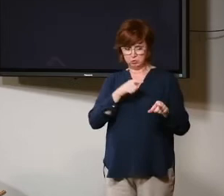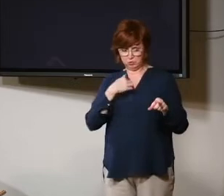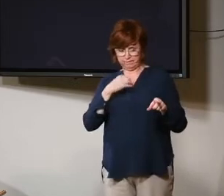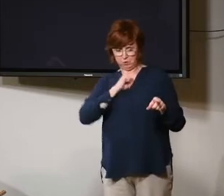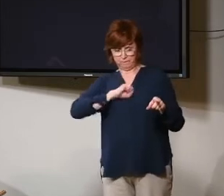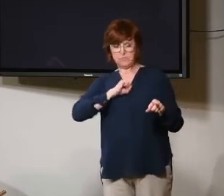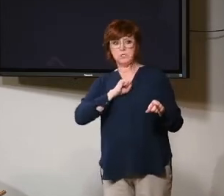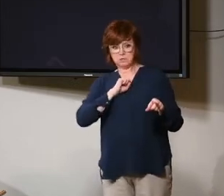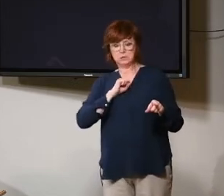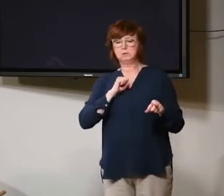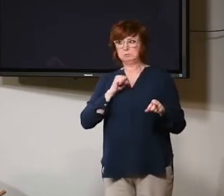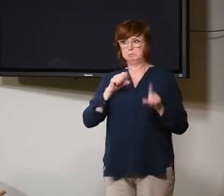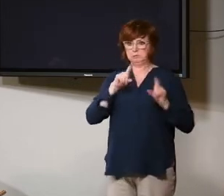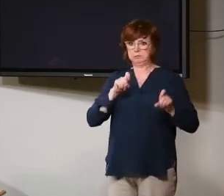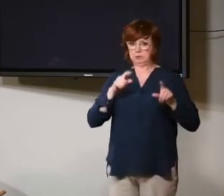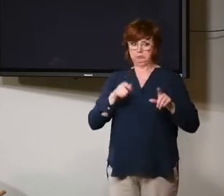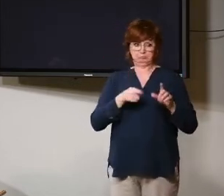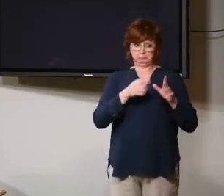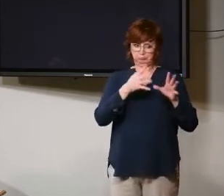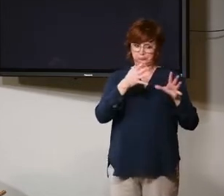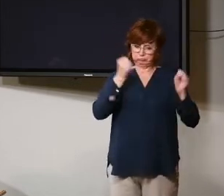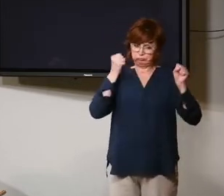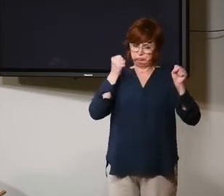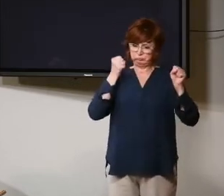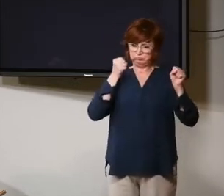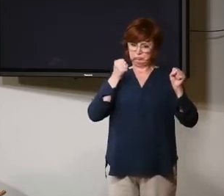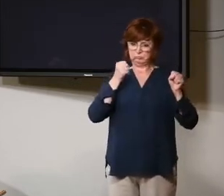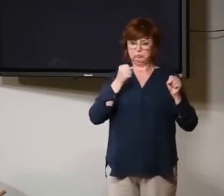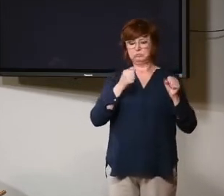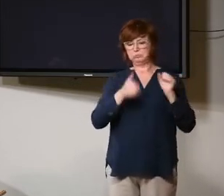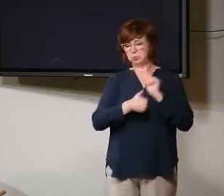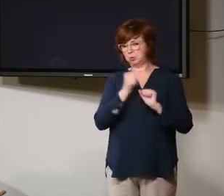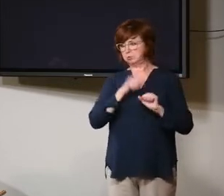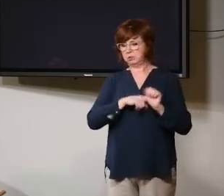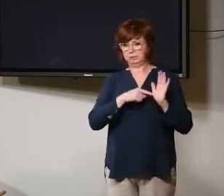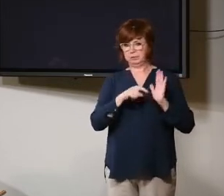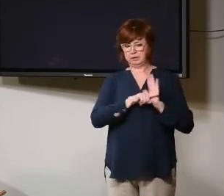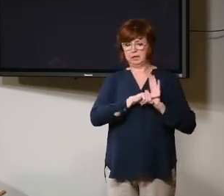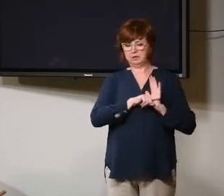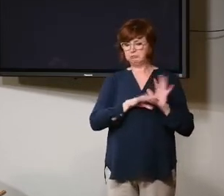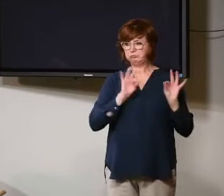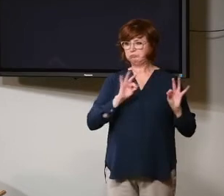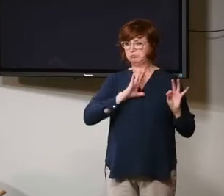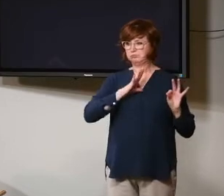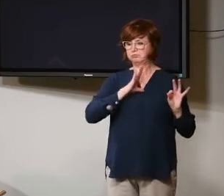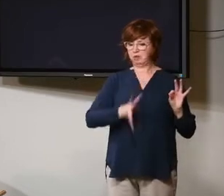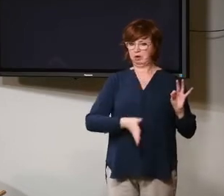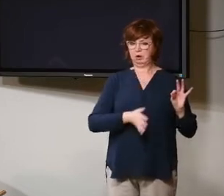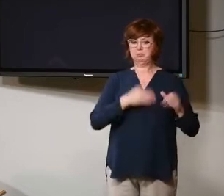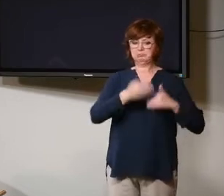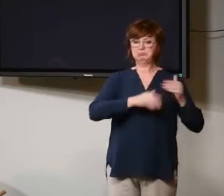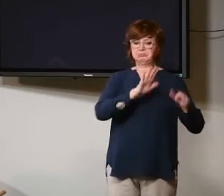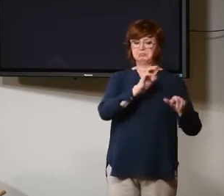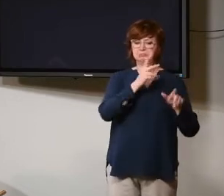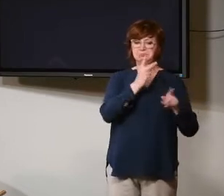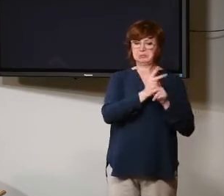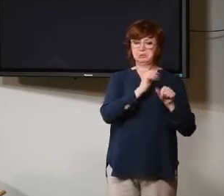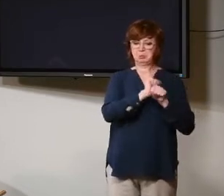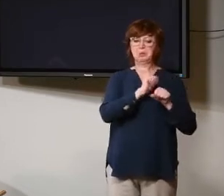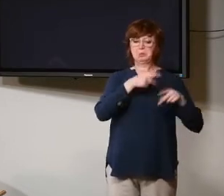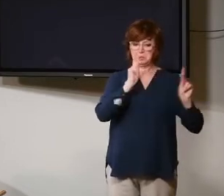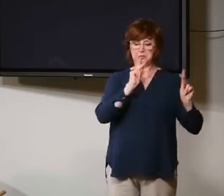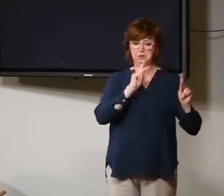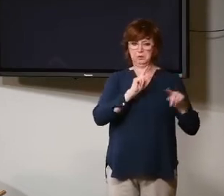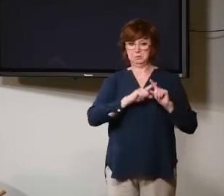immediately tested. Most of the time the test is negative, and that's really good, so they can continue to work. Obviously they shouldn't work if they have a